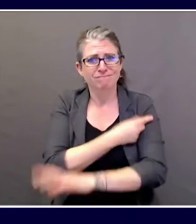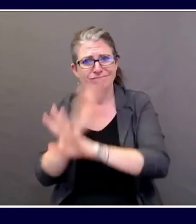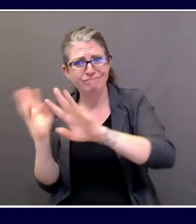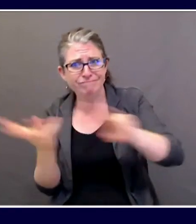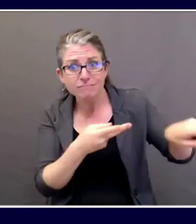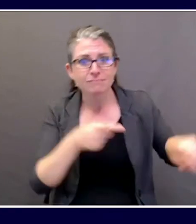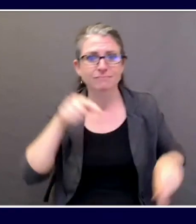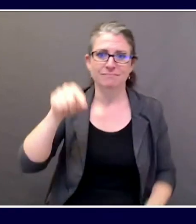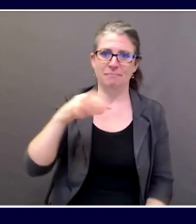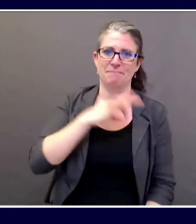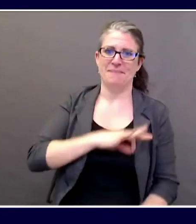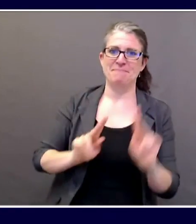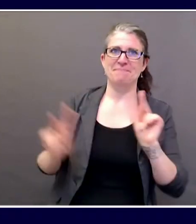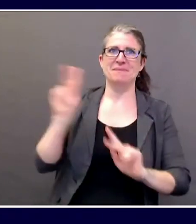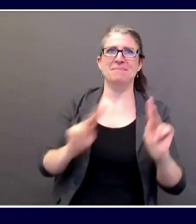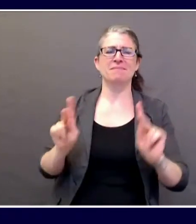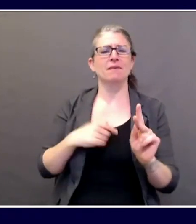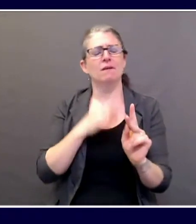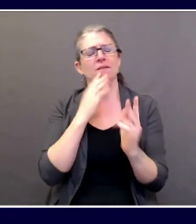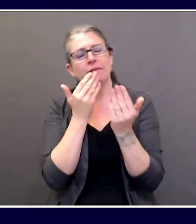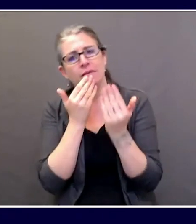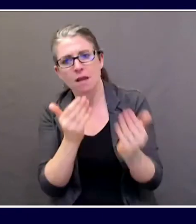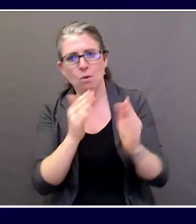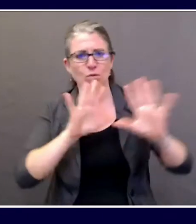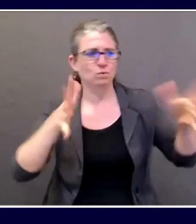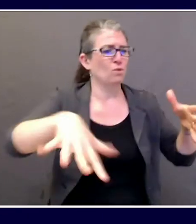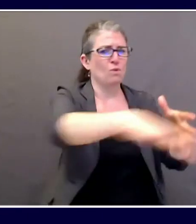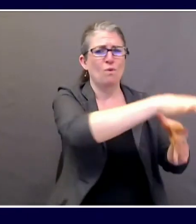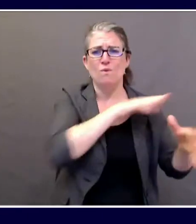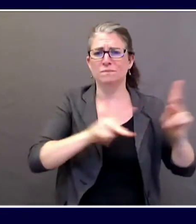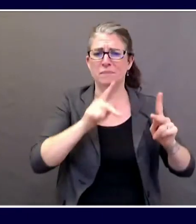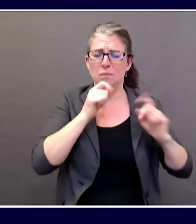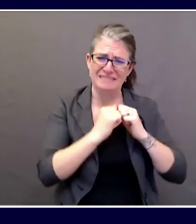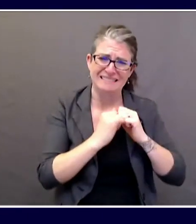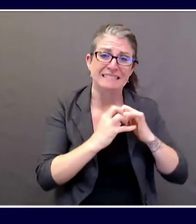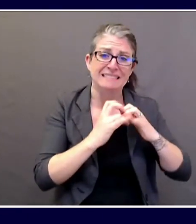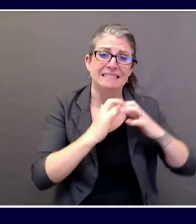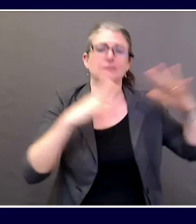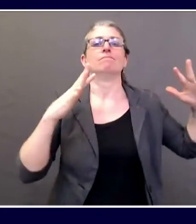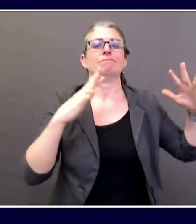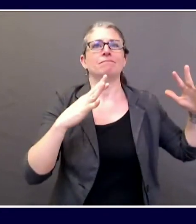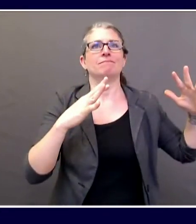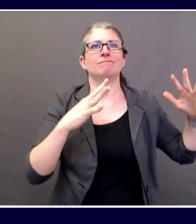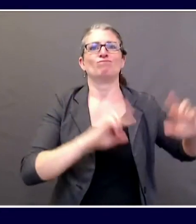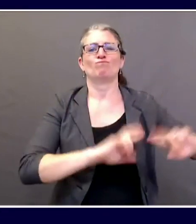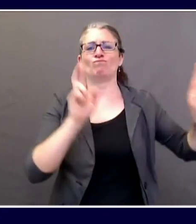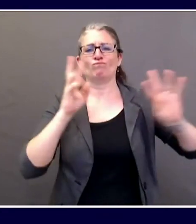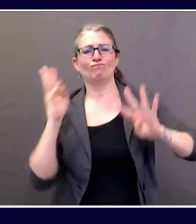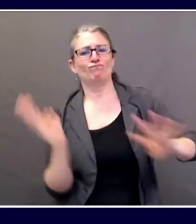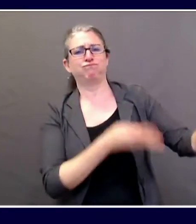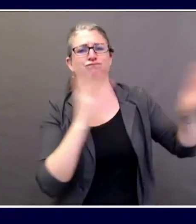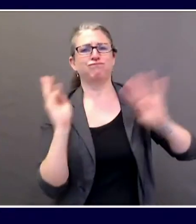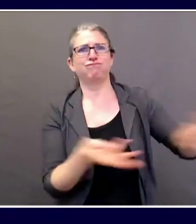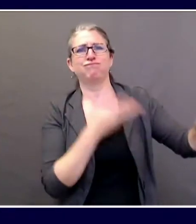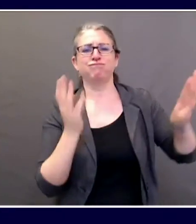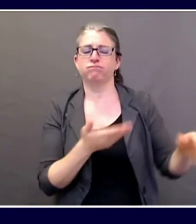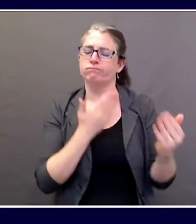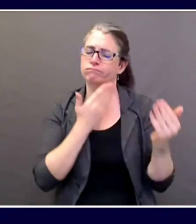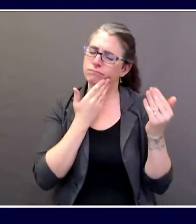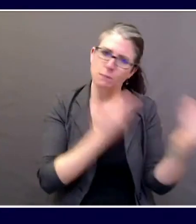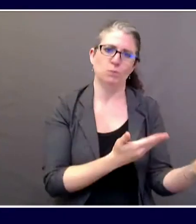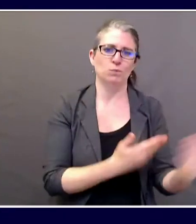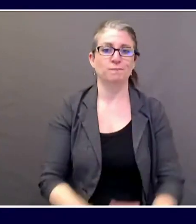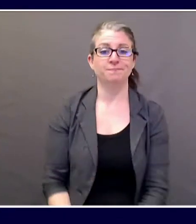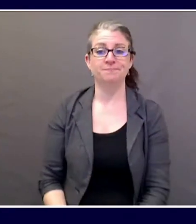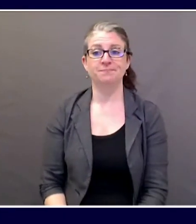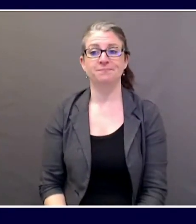offer them my deepest thanks for standing by us and working with us to roll out the vaccination. This work